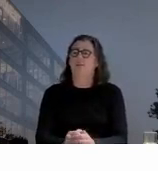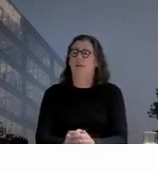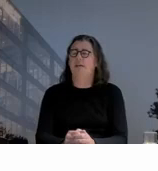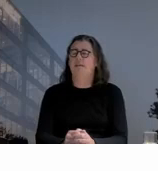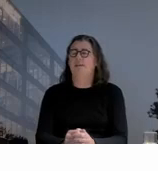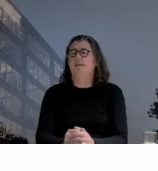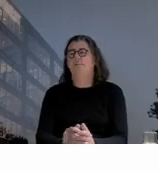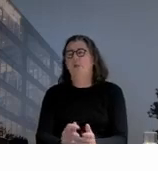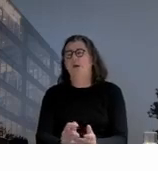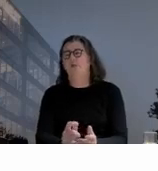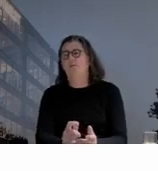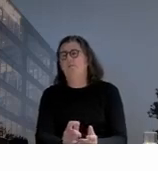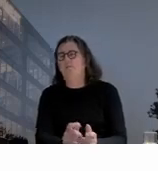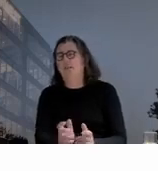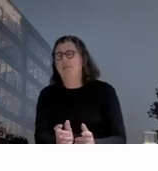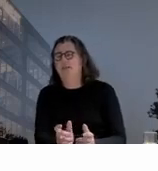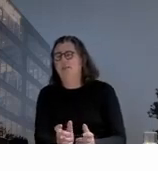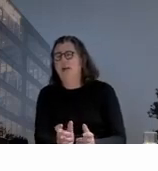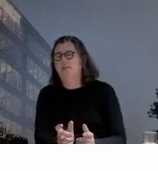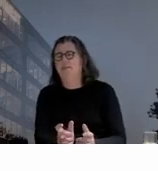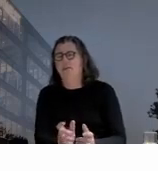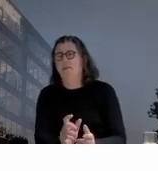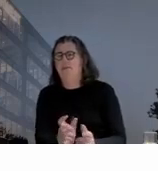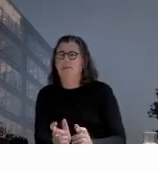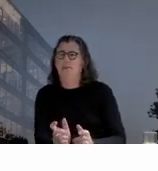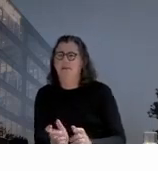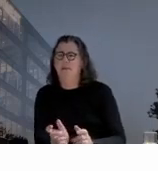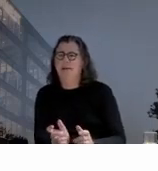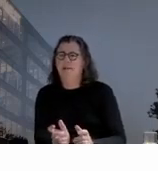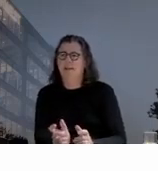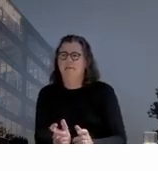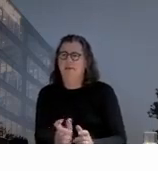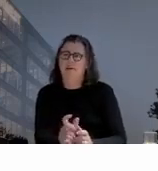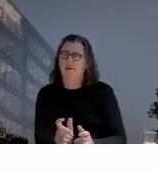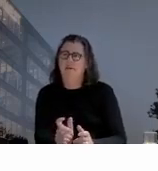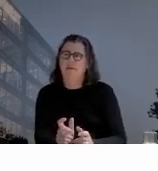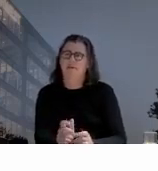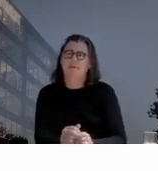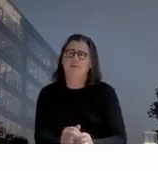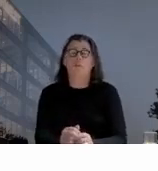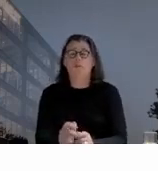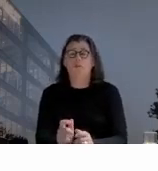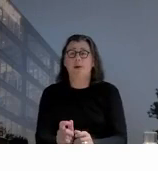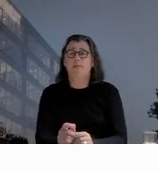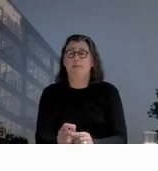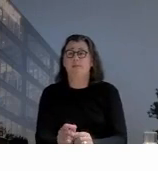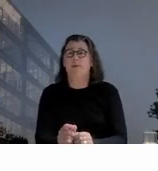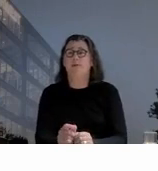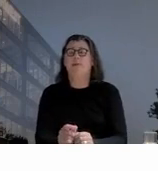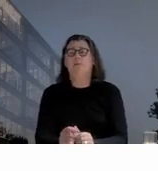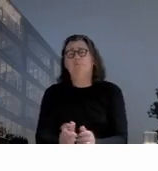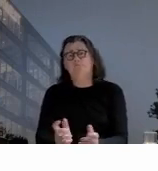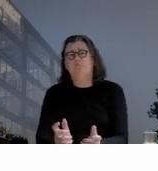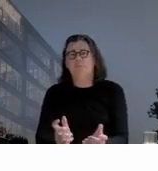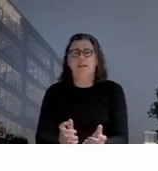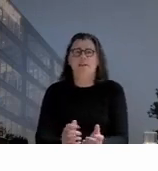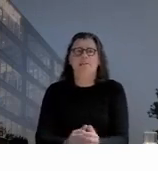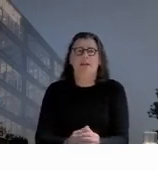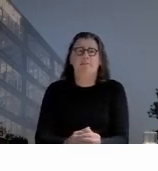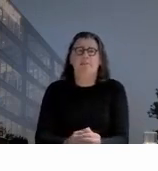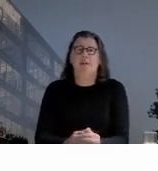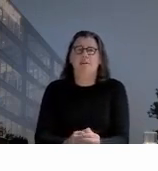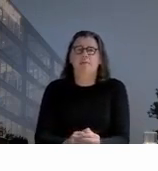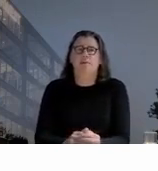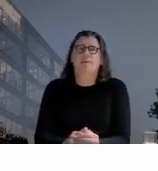larger sunshade, but given that it passes zero, that's a theoretical saving, not a real saving. So once you pass zero, any